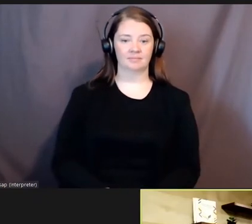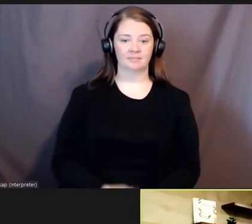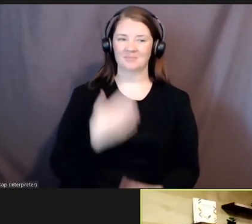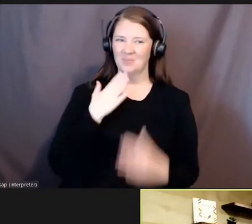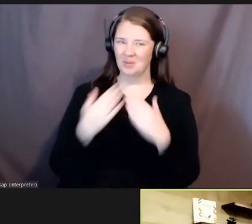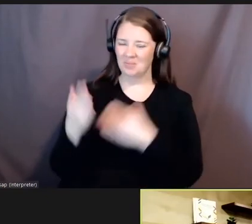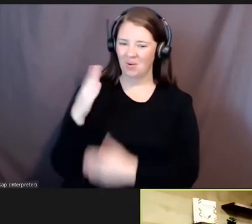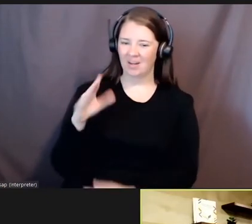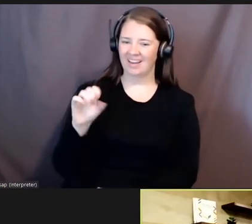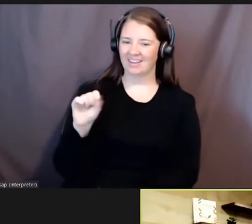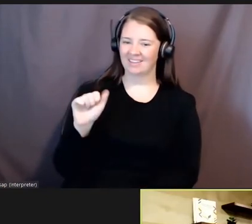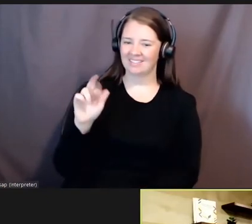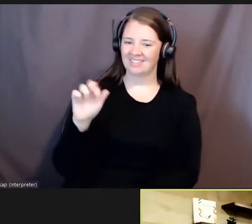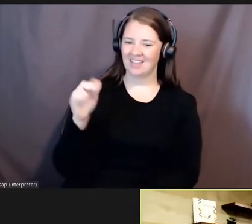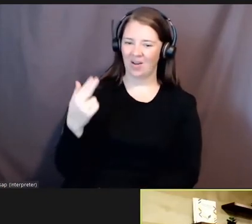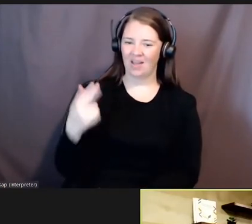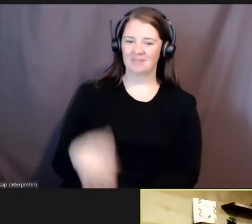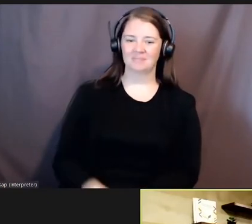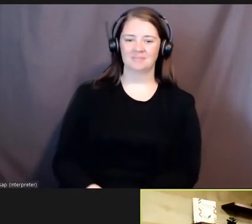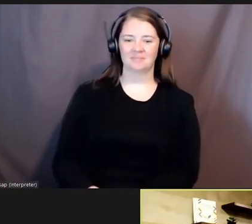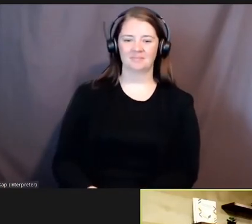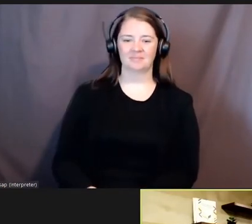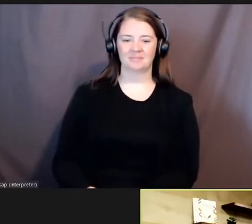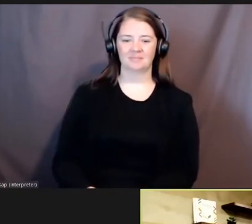Good morning, Sarah.